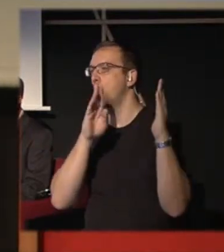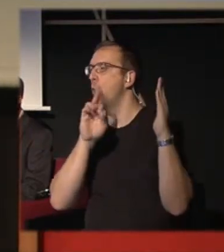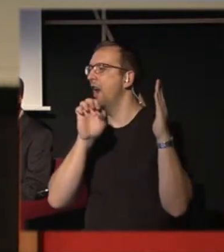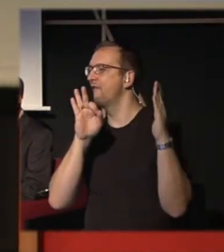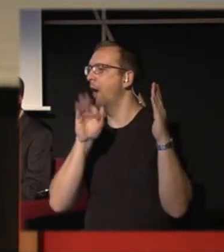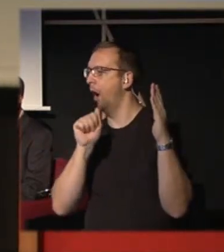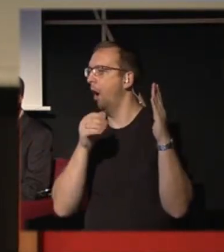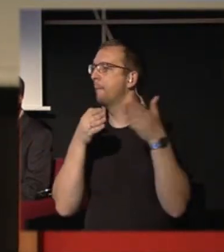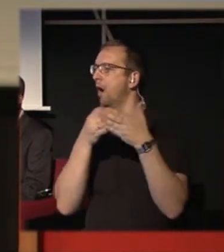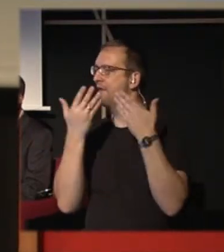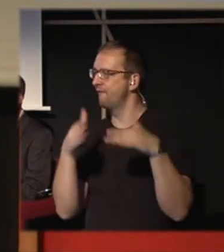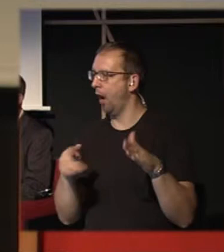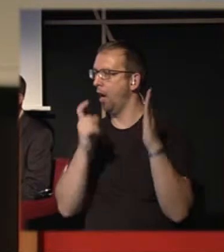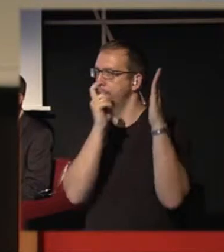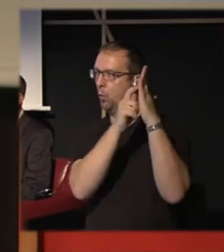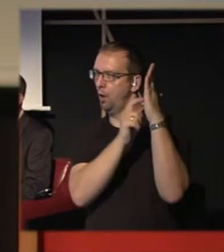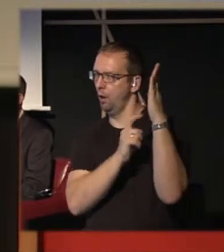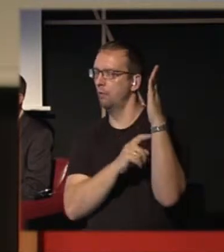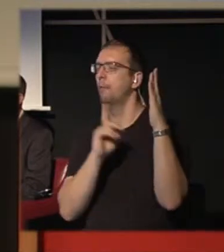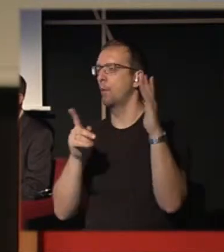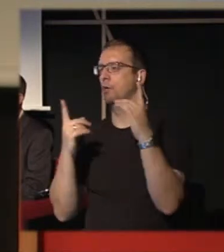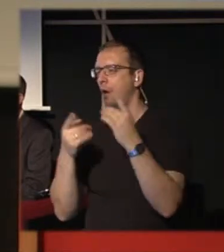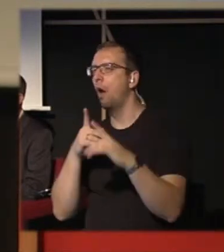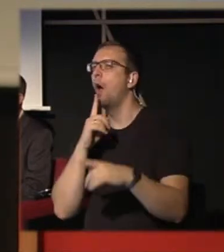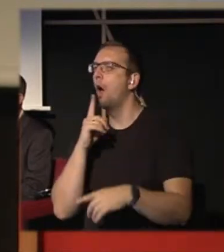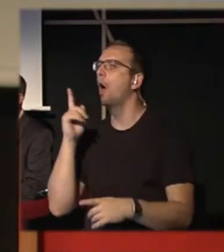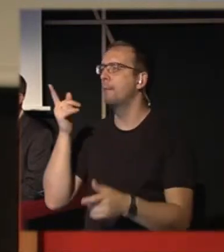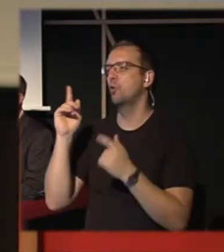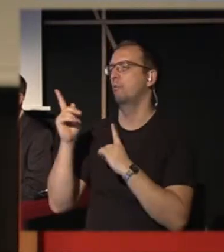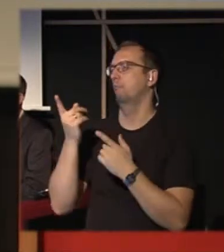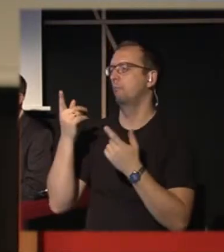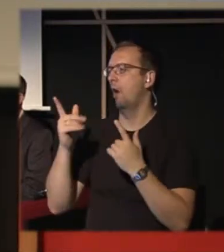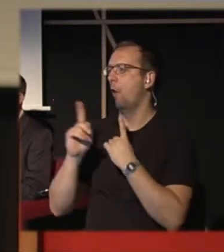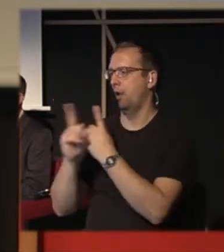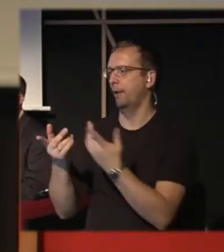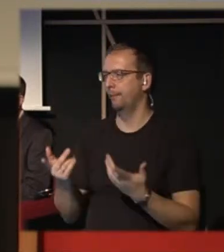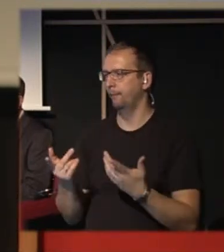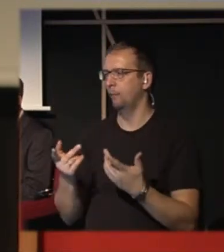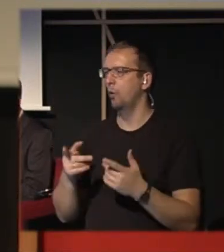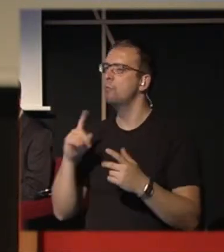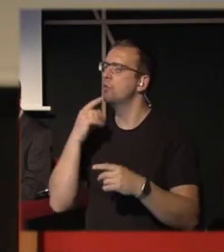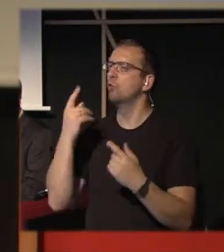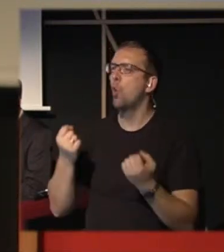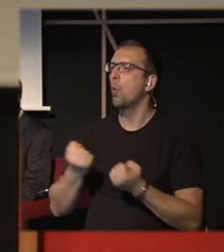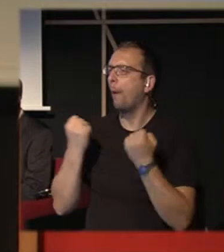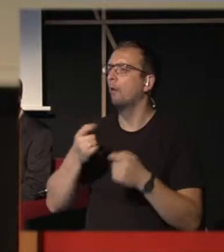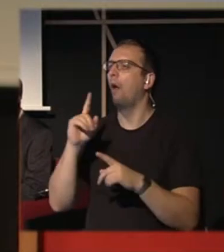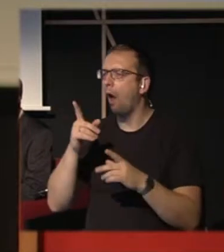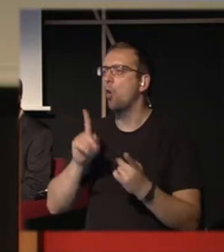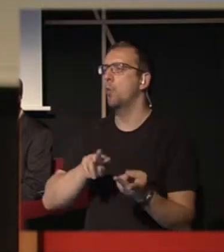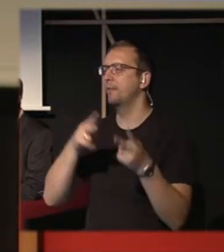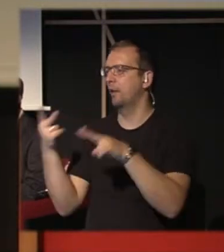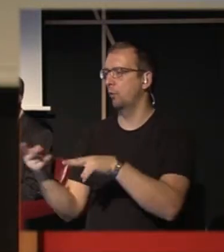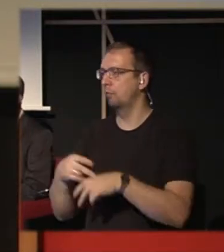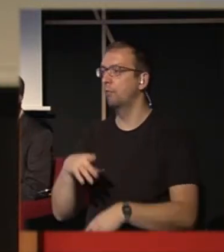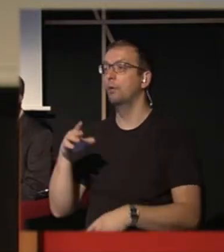also mandated CAFE to help us implement this at a European-wide level, provide training,